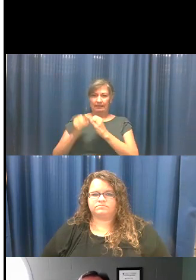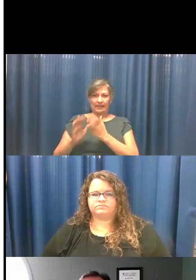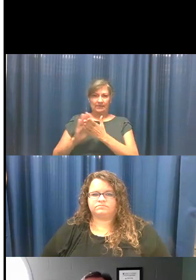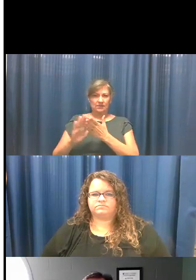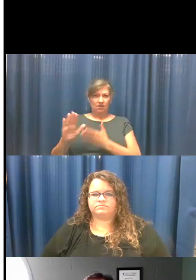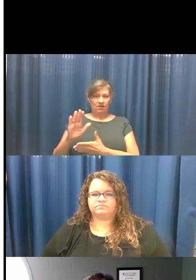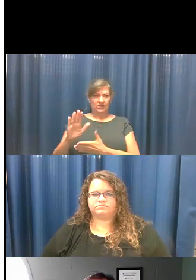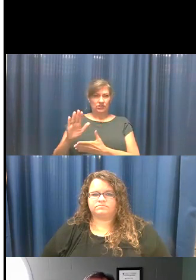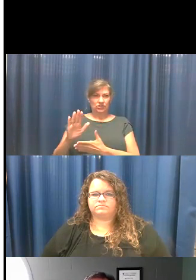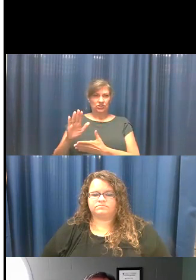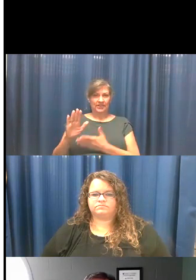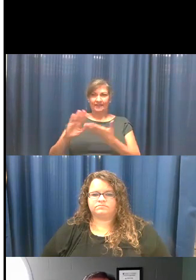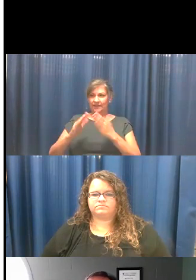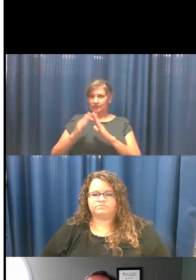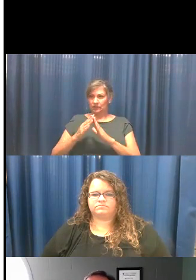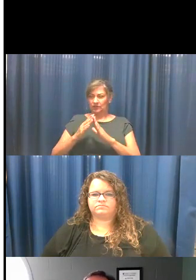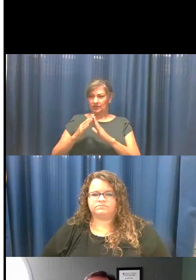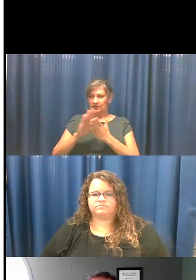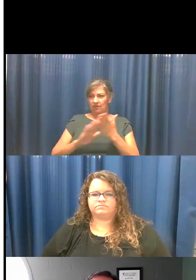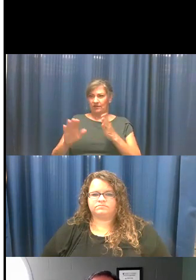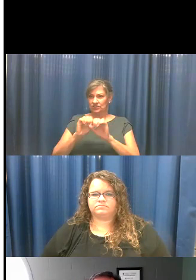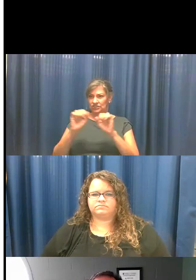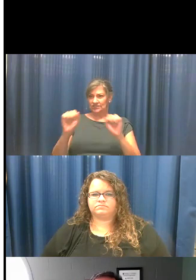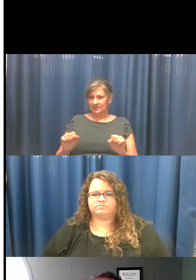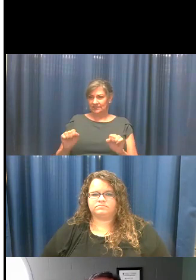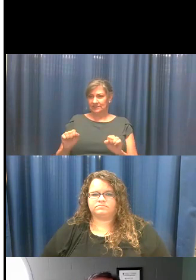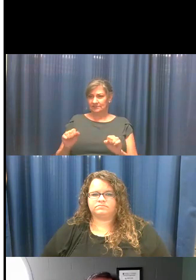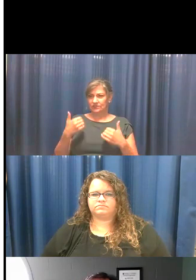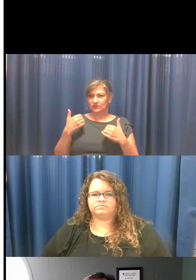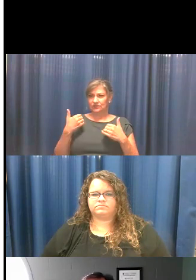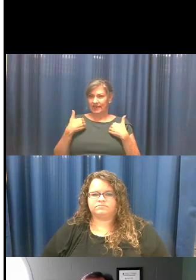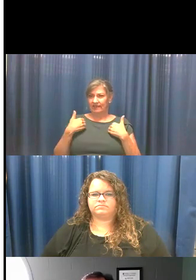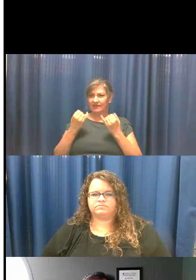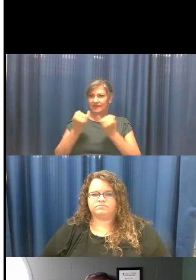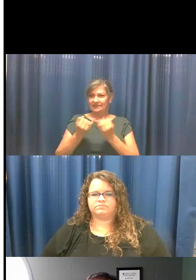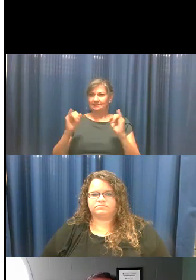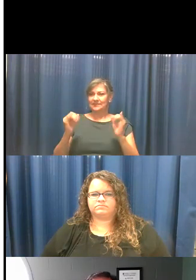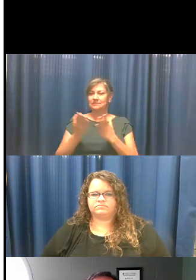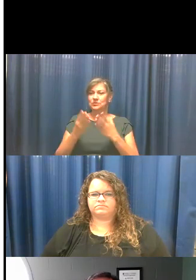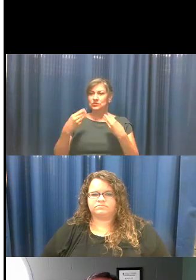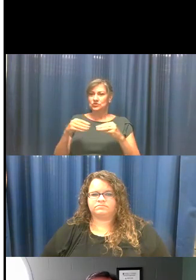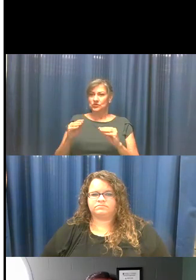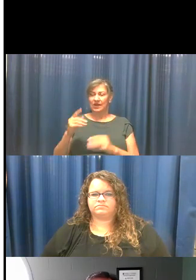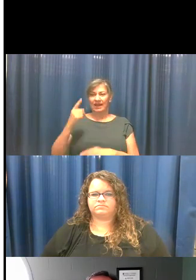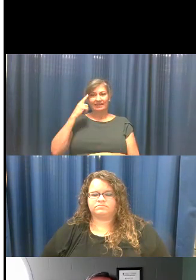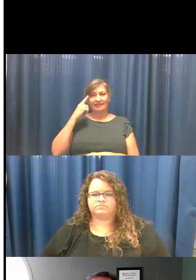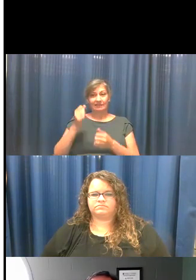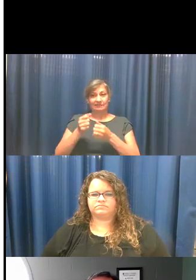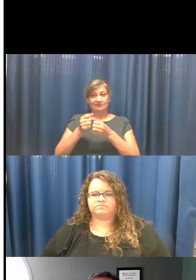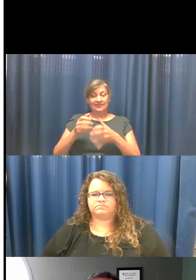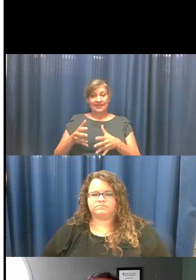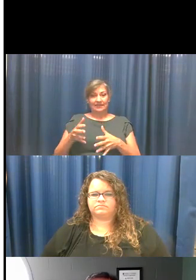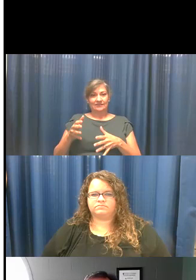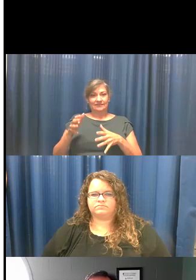in the community college system to operate an independent bookstore. I think without the incredibly